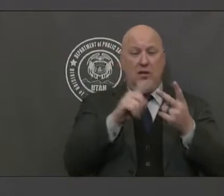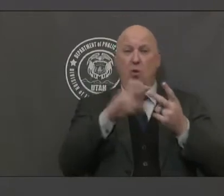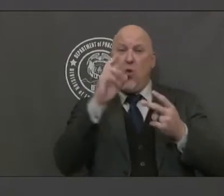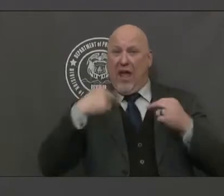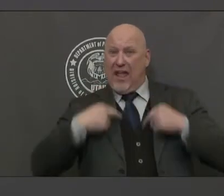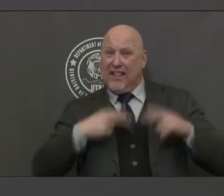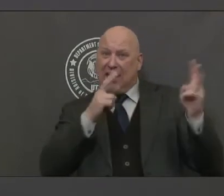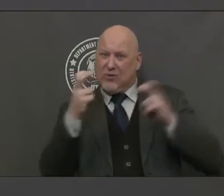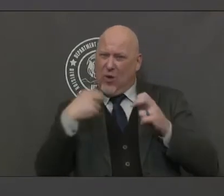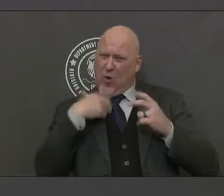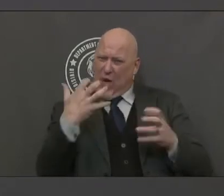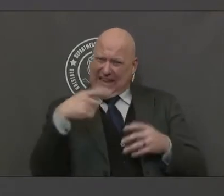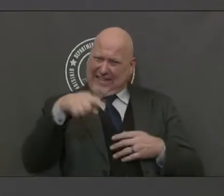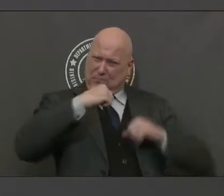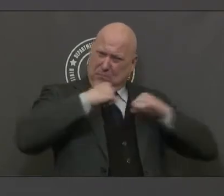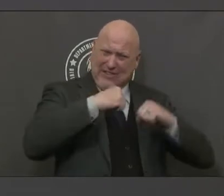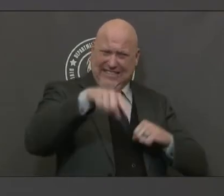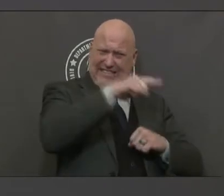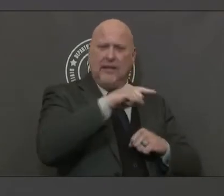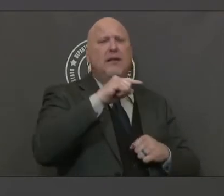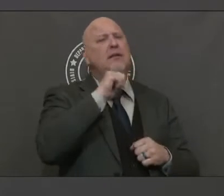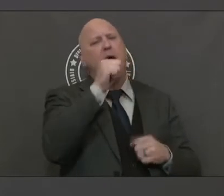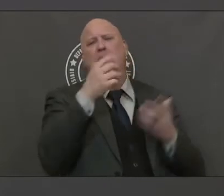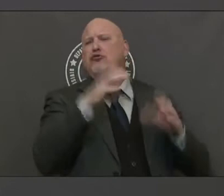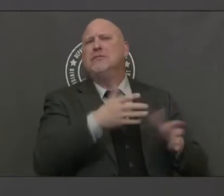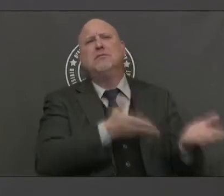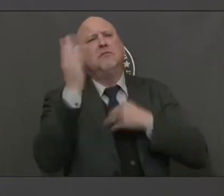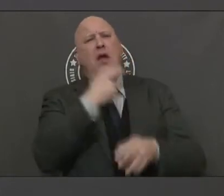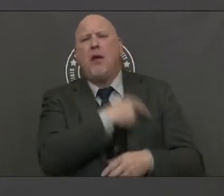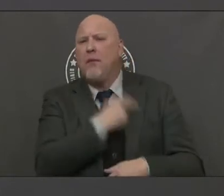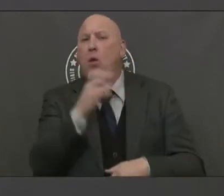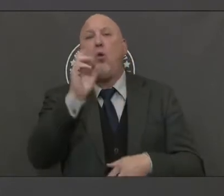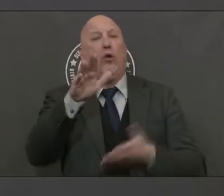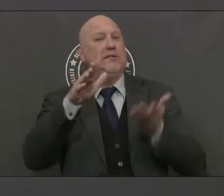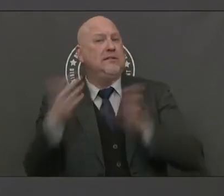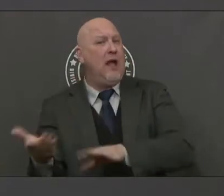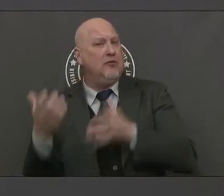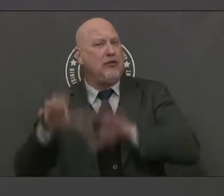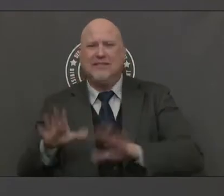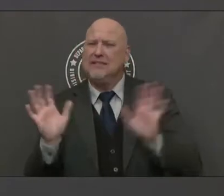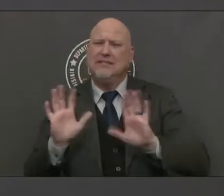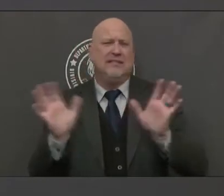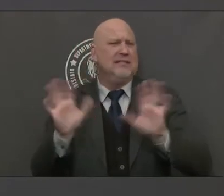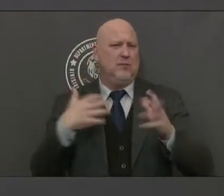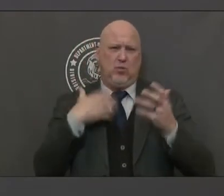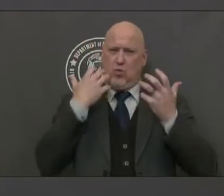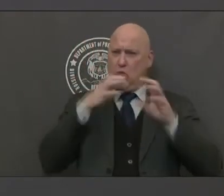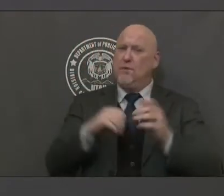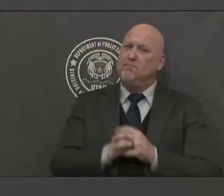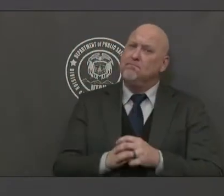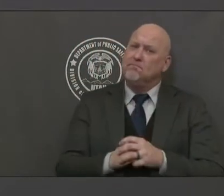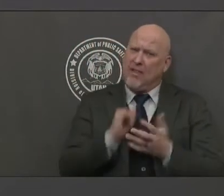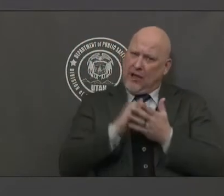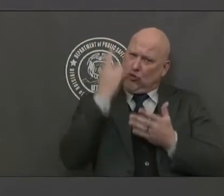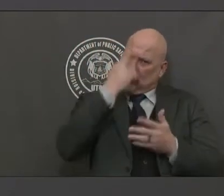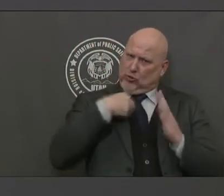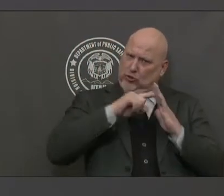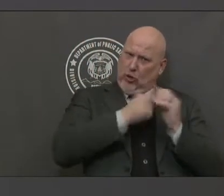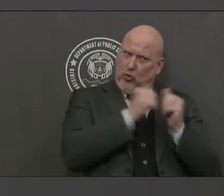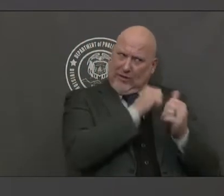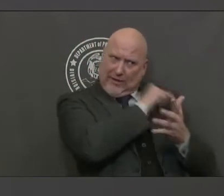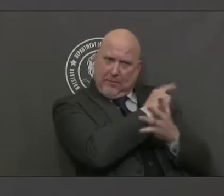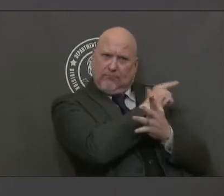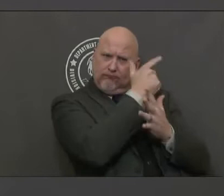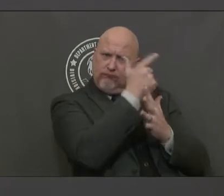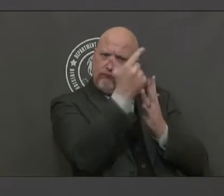more announcements next week as Johnson & Johnson comes online. We'll also be talking more about some